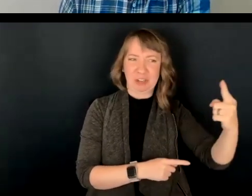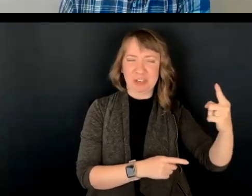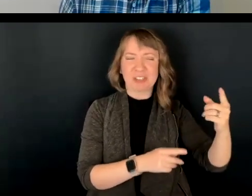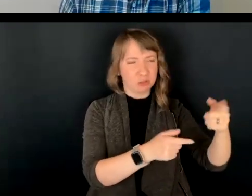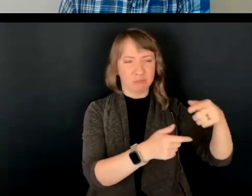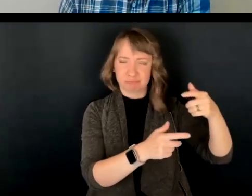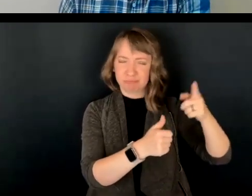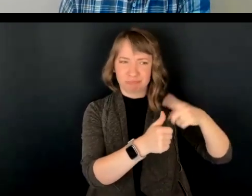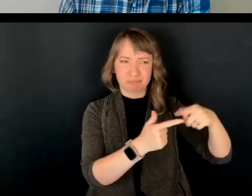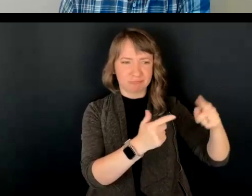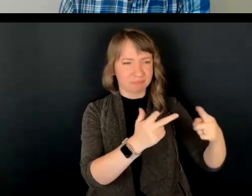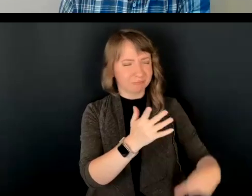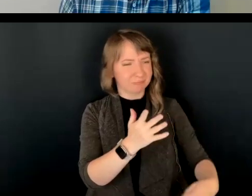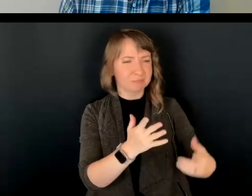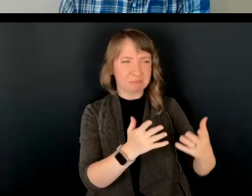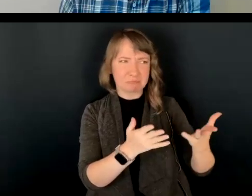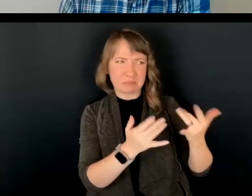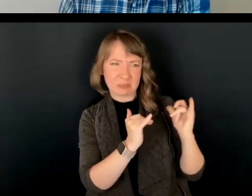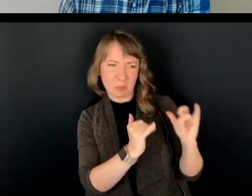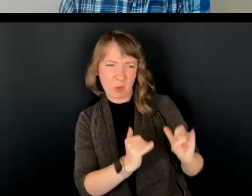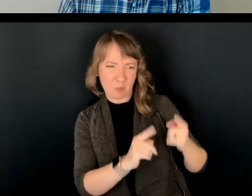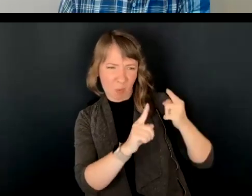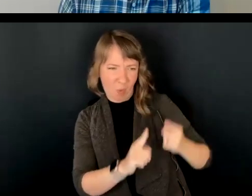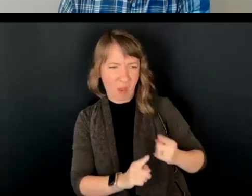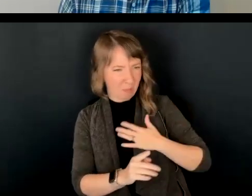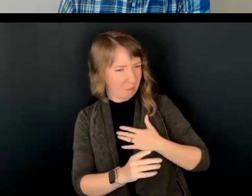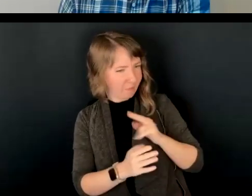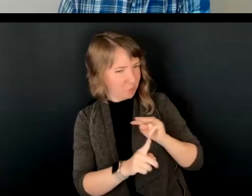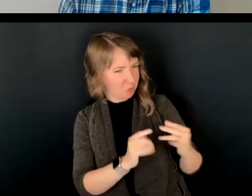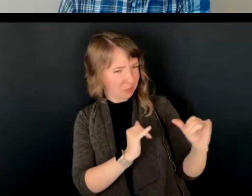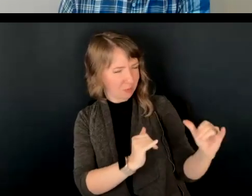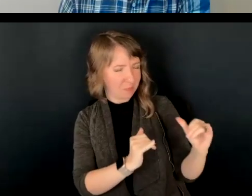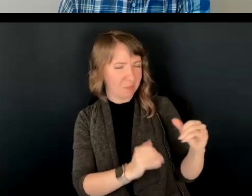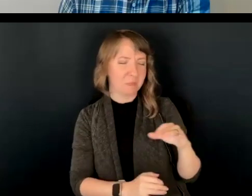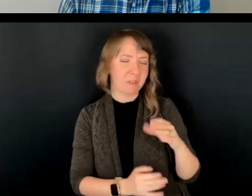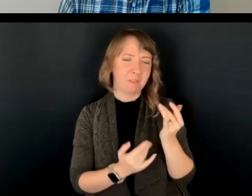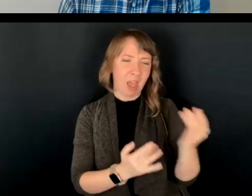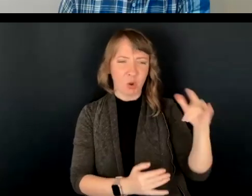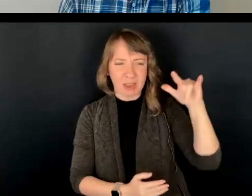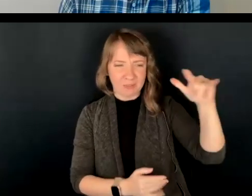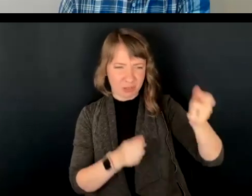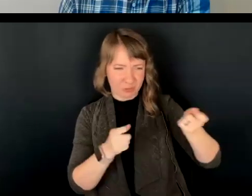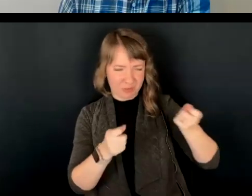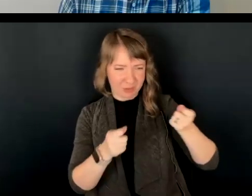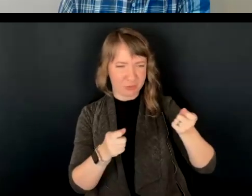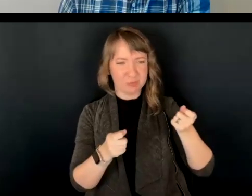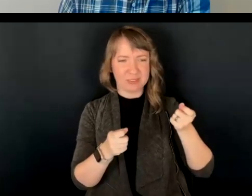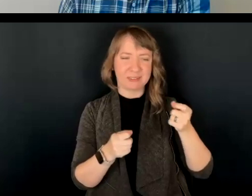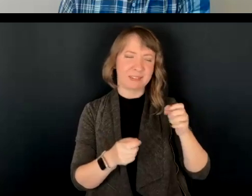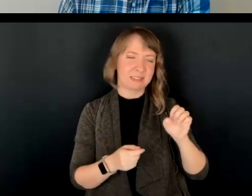ton of very similar points from where I come from the fire and aviation management and